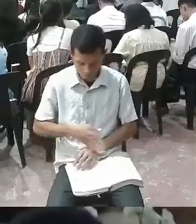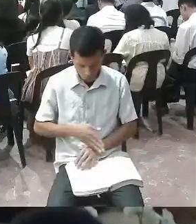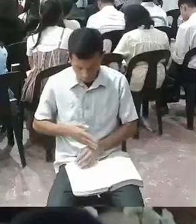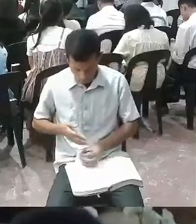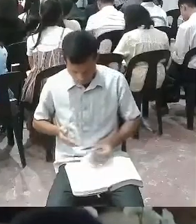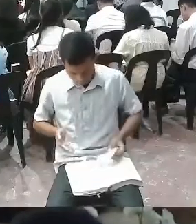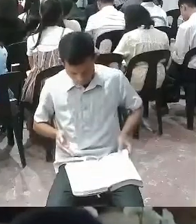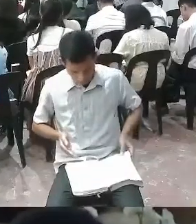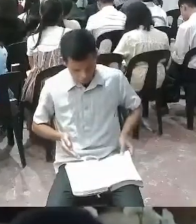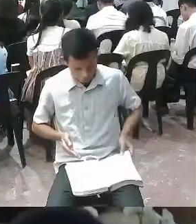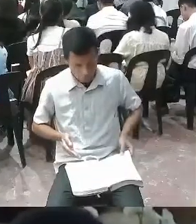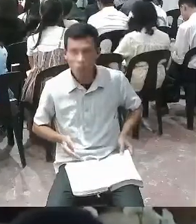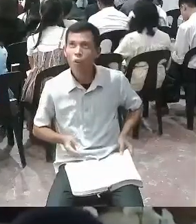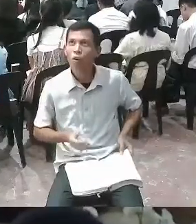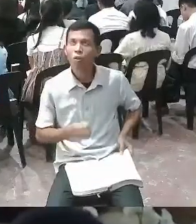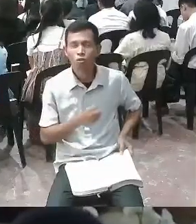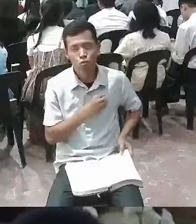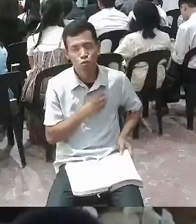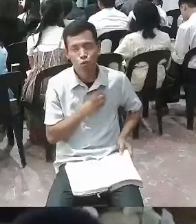I'm sorry, Lord.